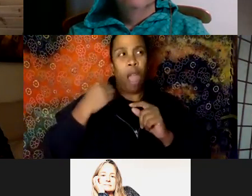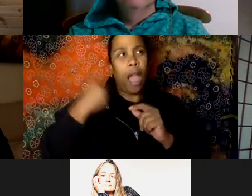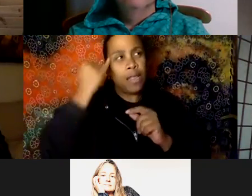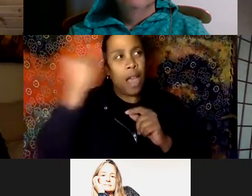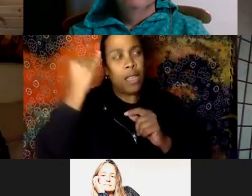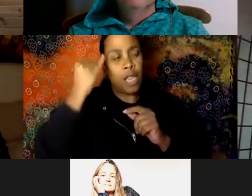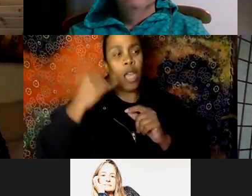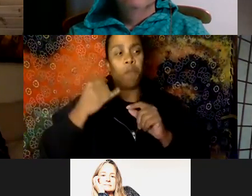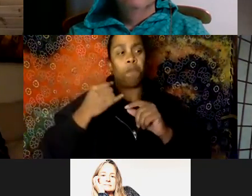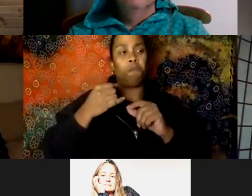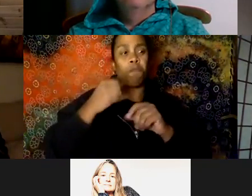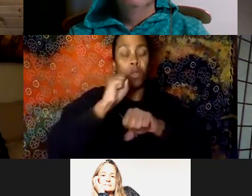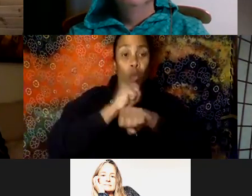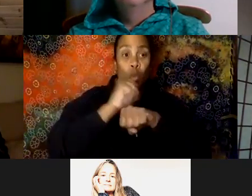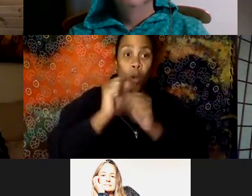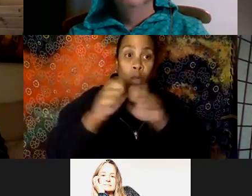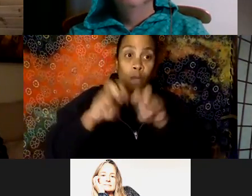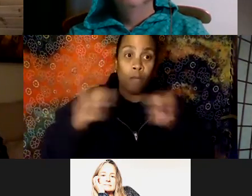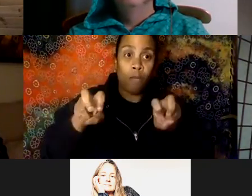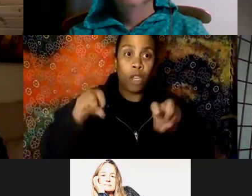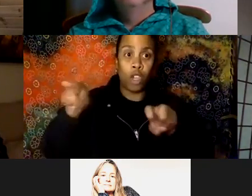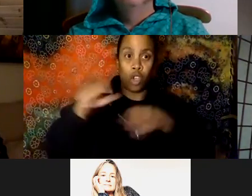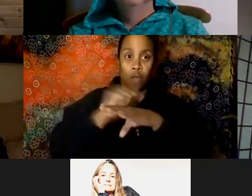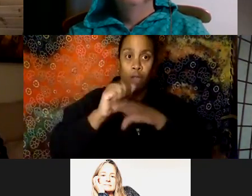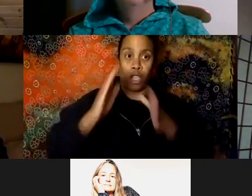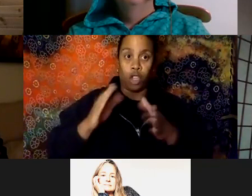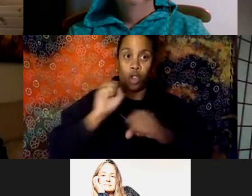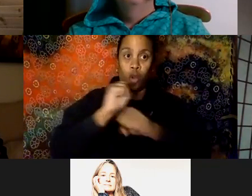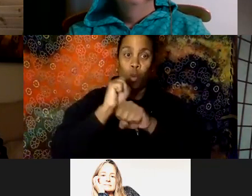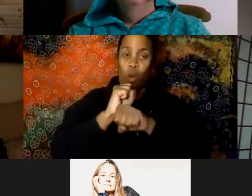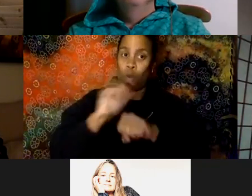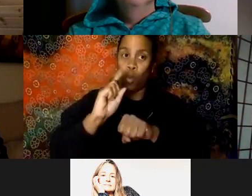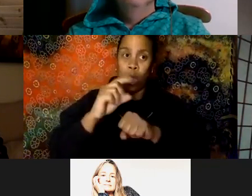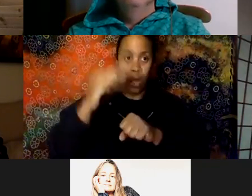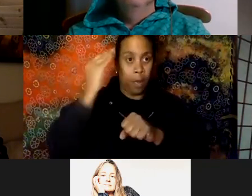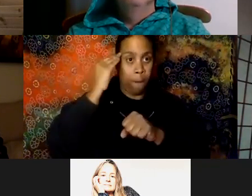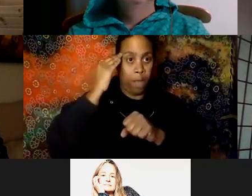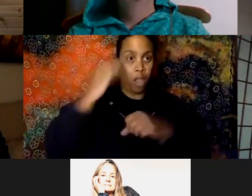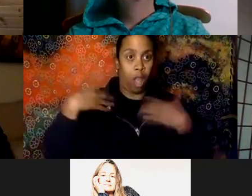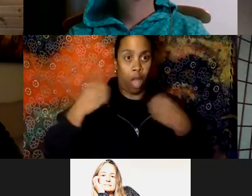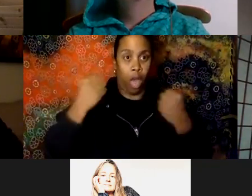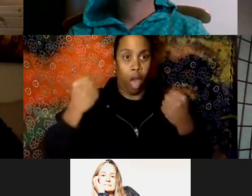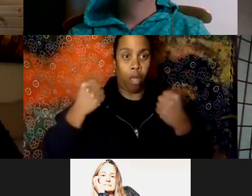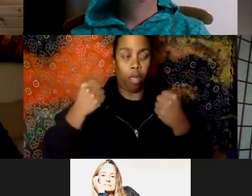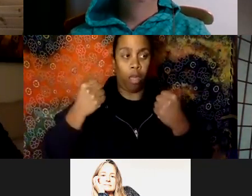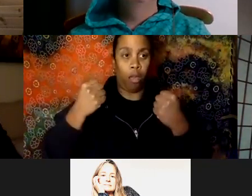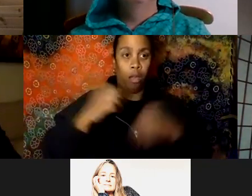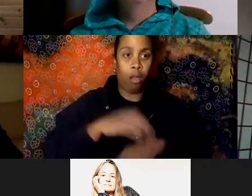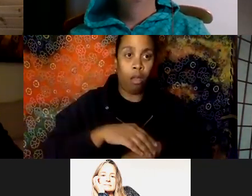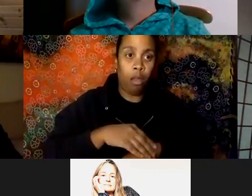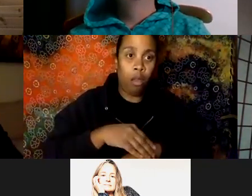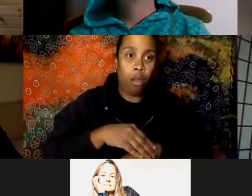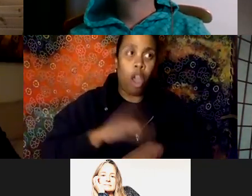a practitioner that works in the mental health field, and she also does a bit of intuition with that. It's pretty strong and clear. And so we did a panel that